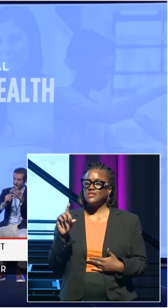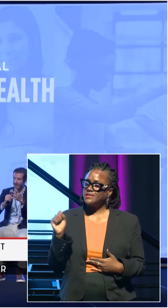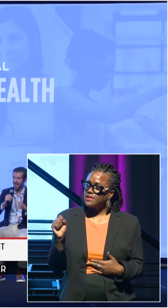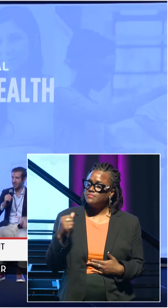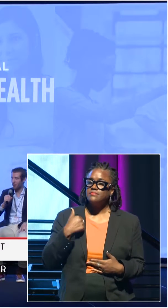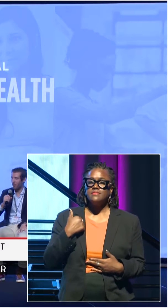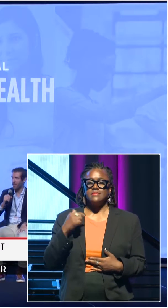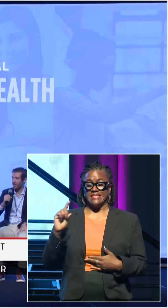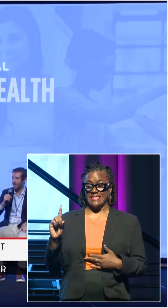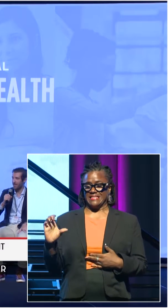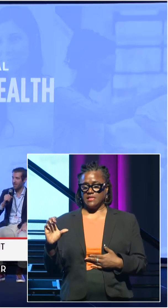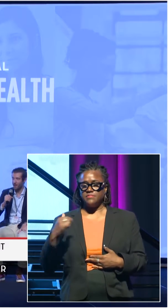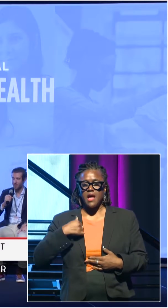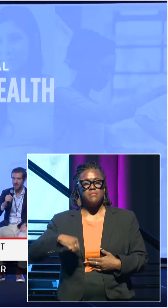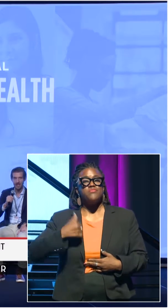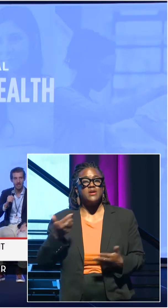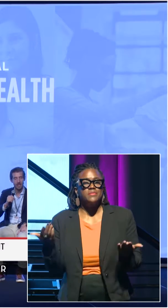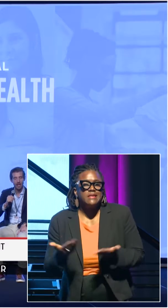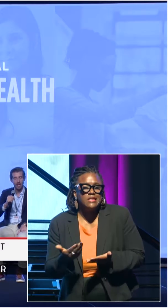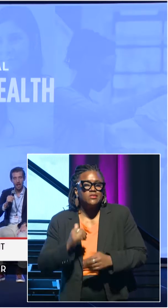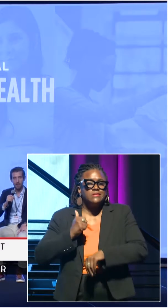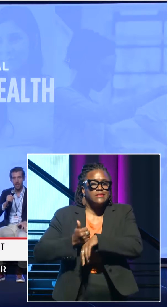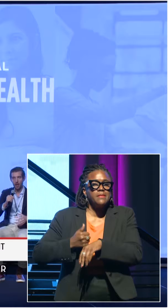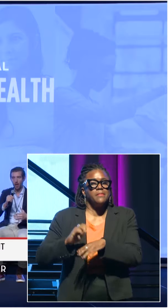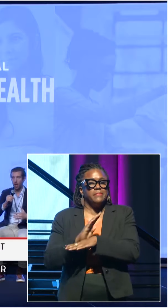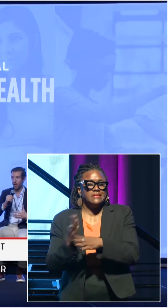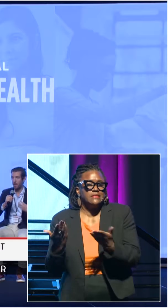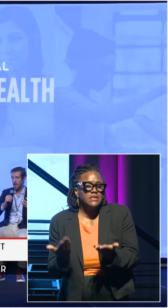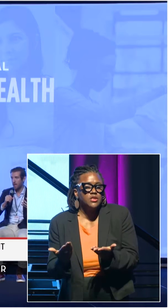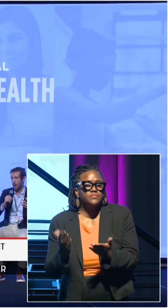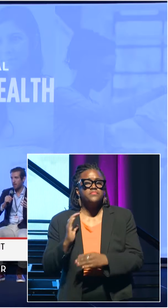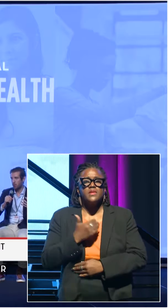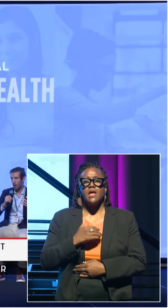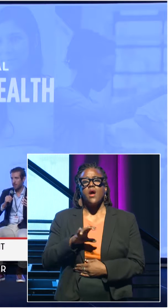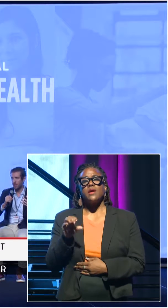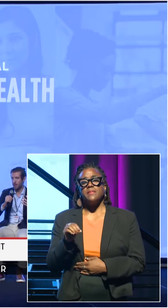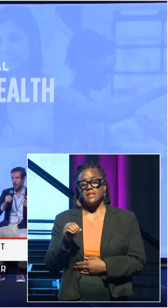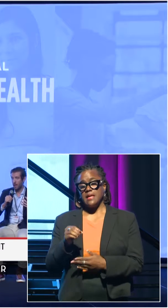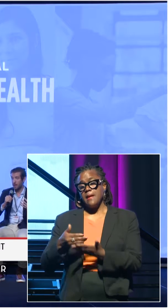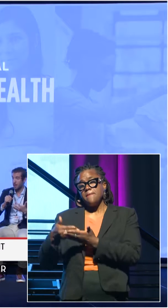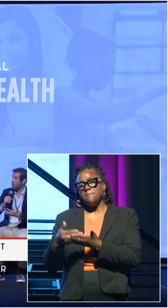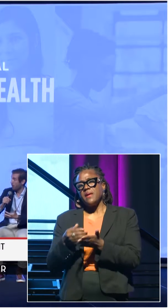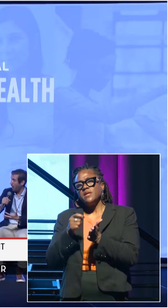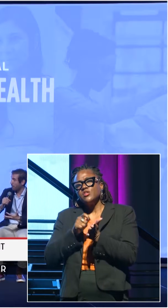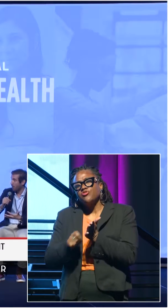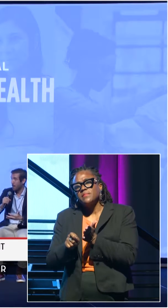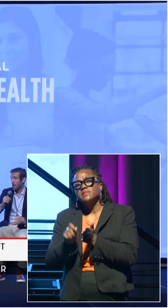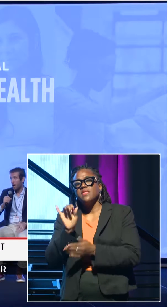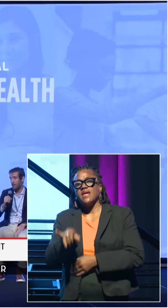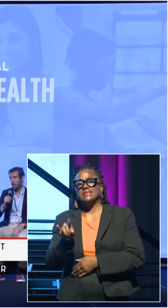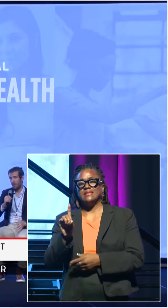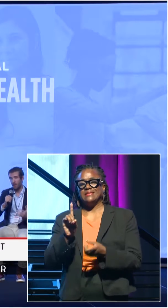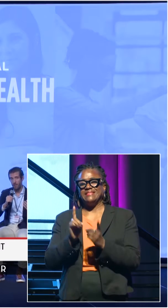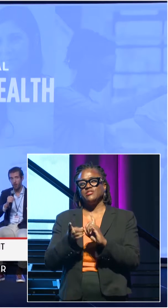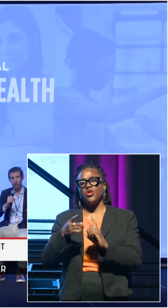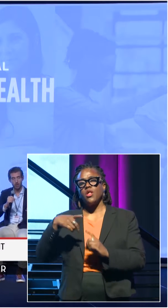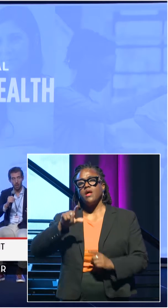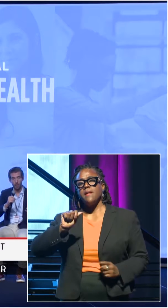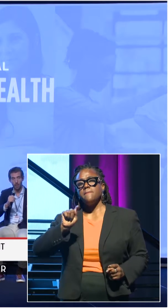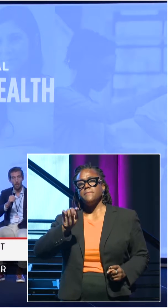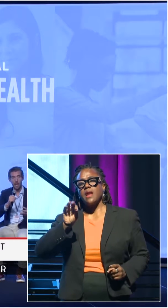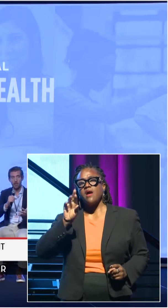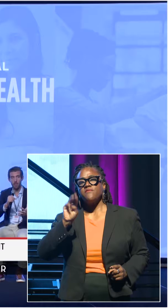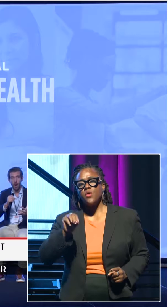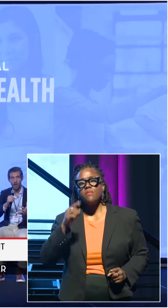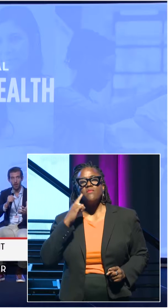and have grown it, and so proud to be a D.C.-based business. Our company, Baby Scripts, is a digital platform, but very focused